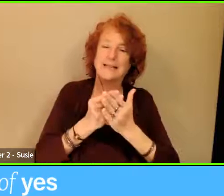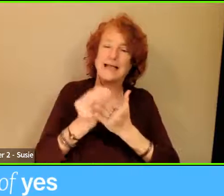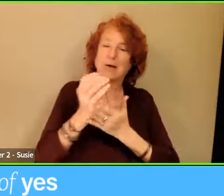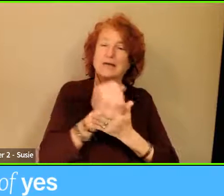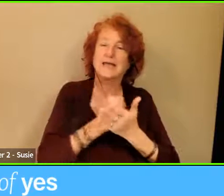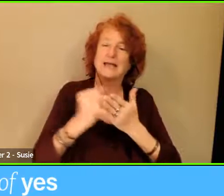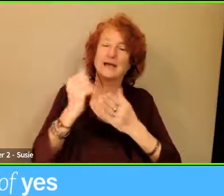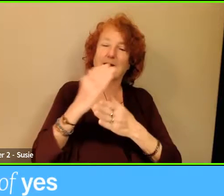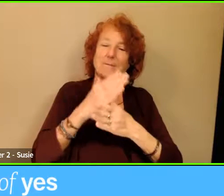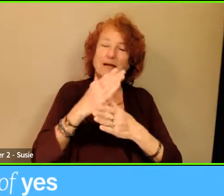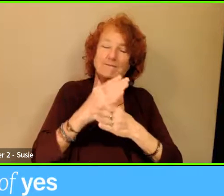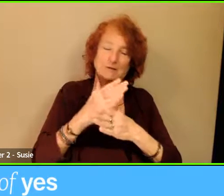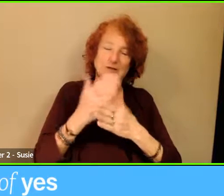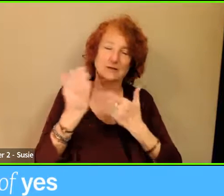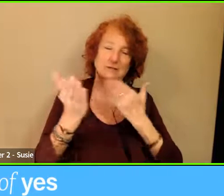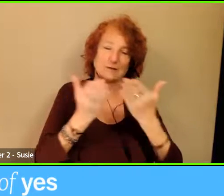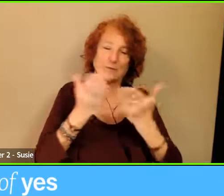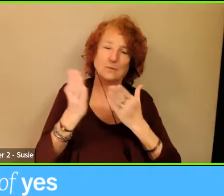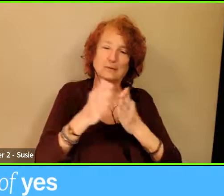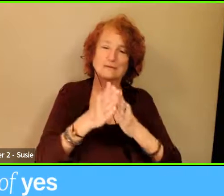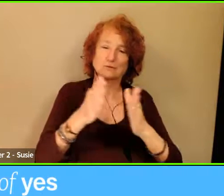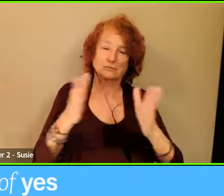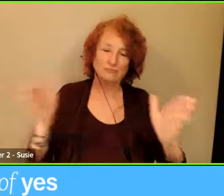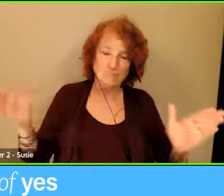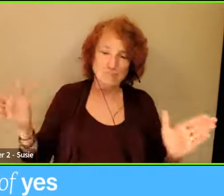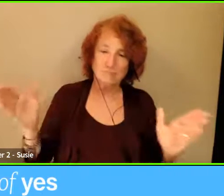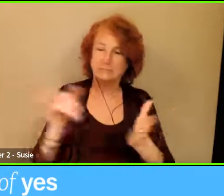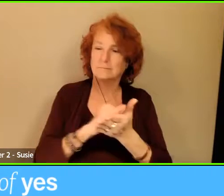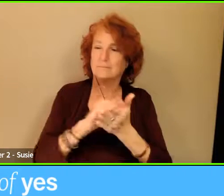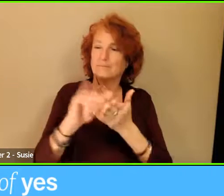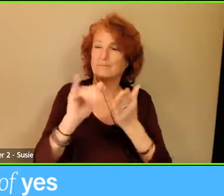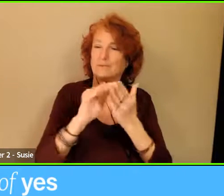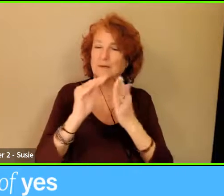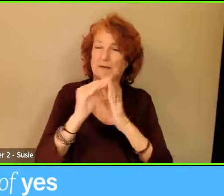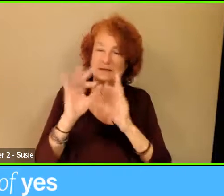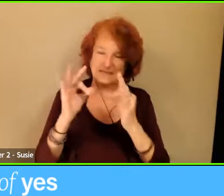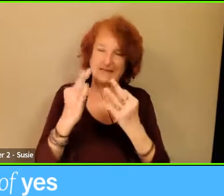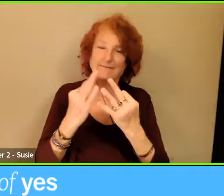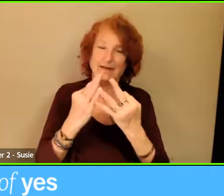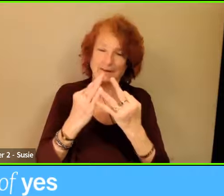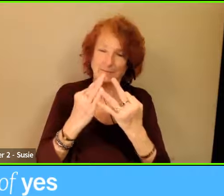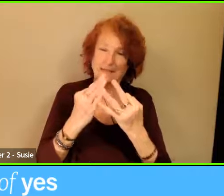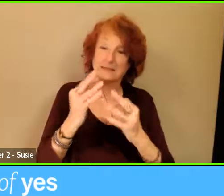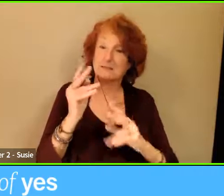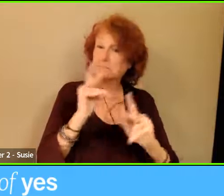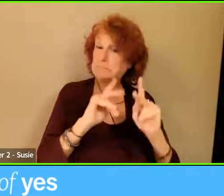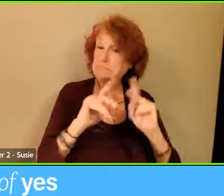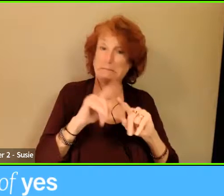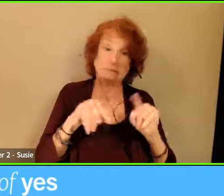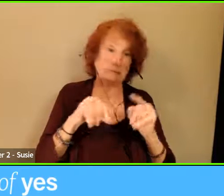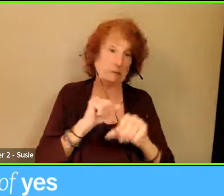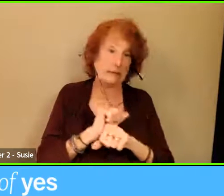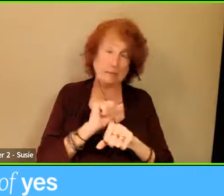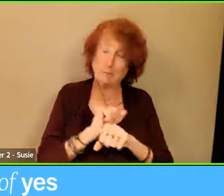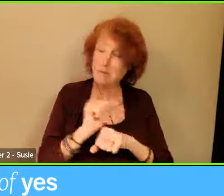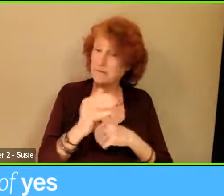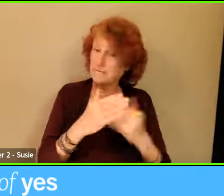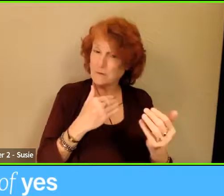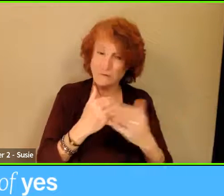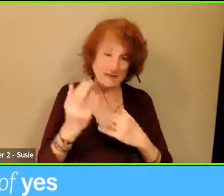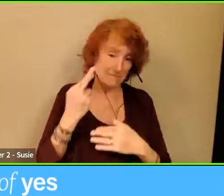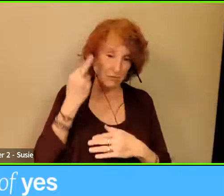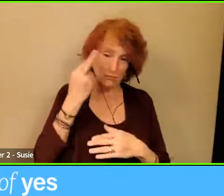wider range of New York City families, from folks who are unable to work for whatever reason and have very little